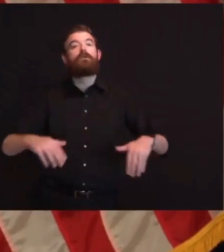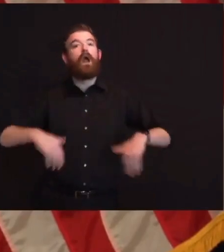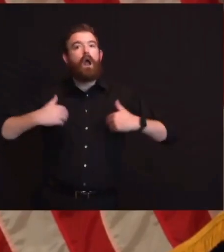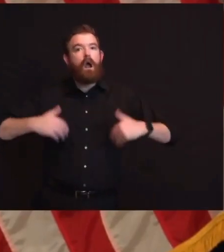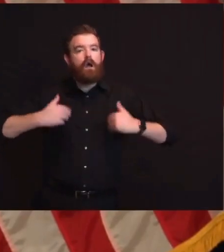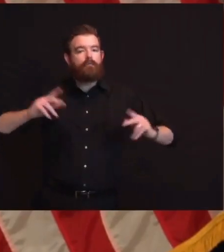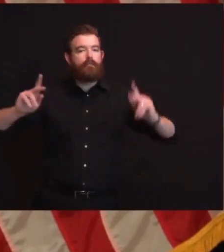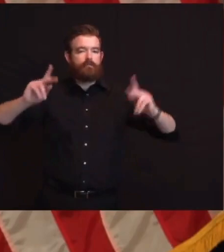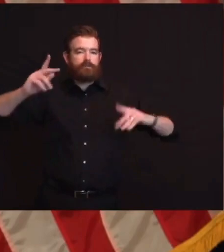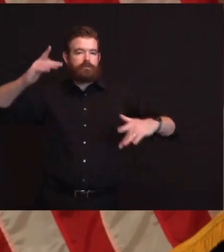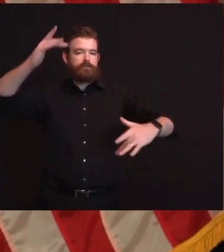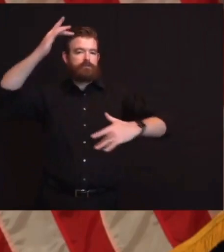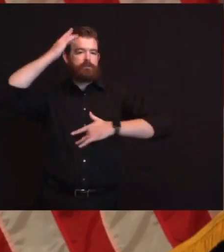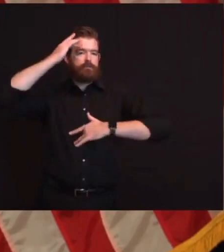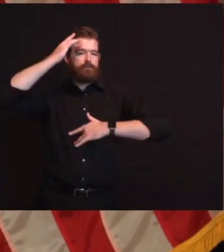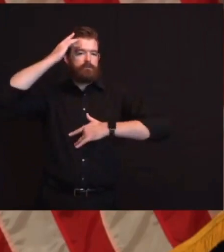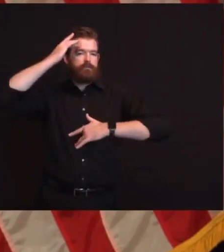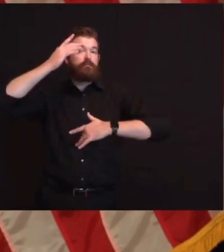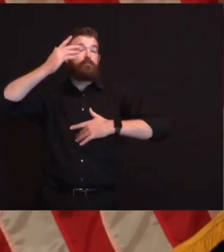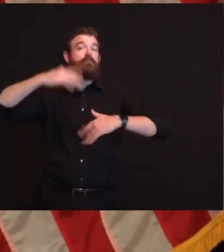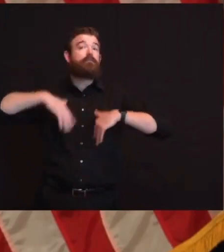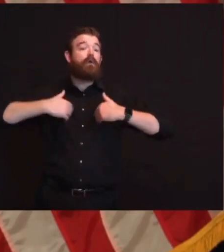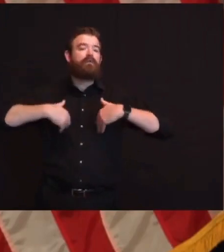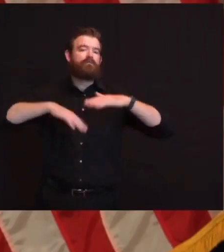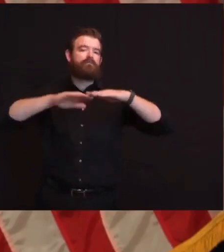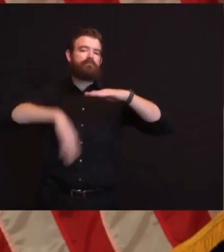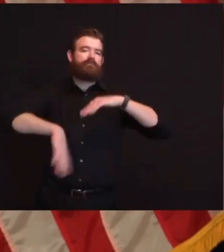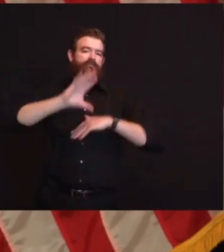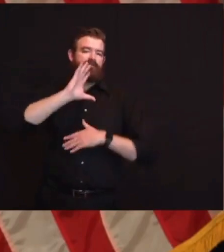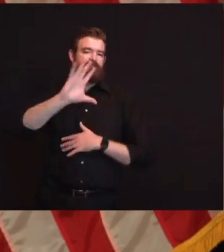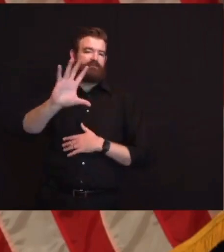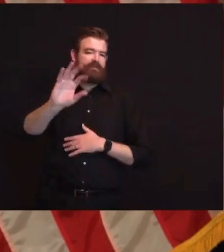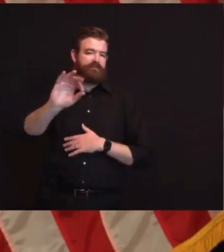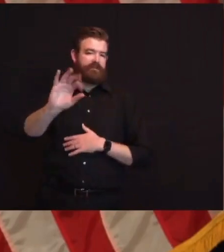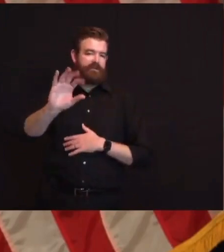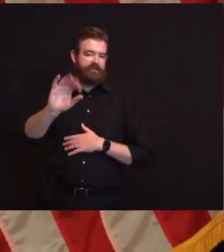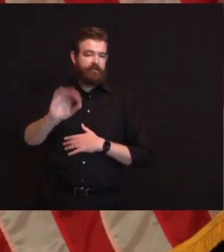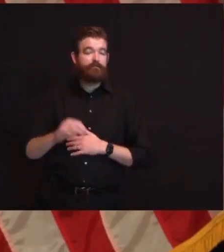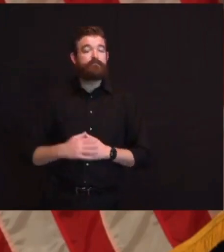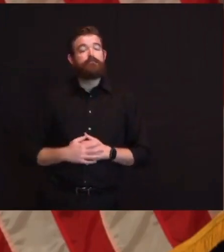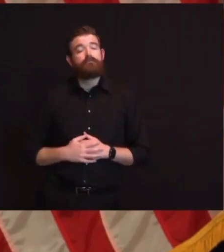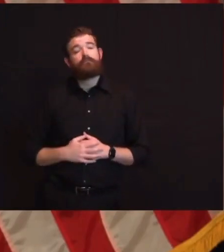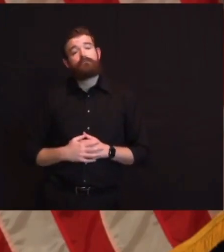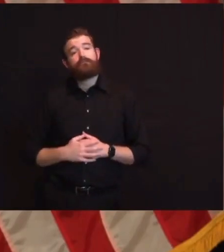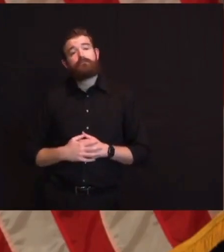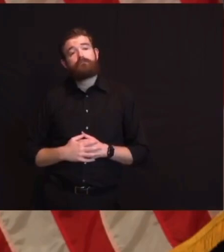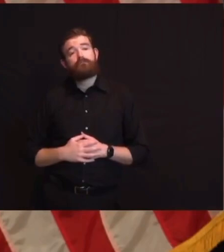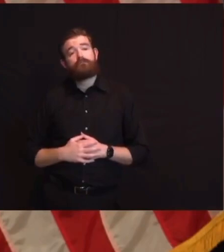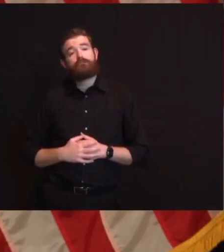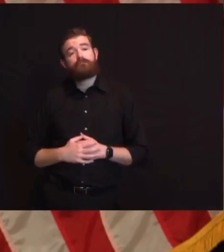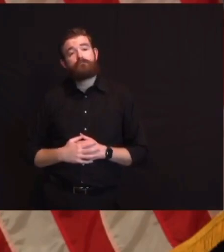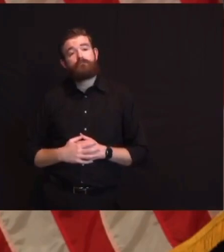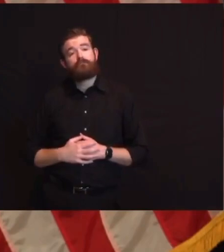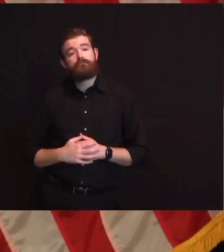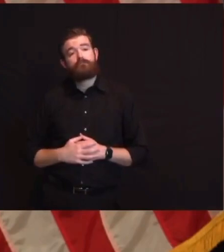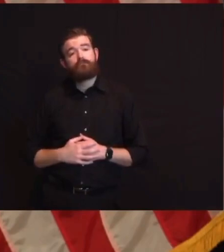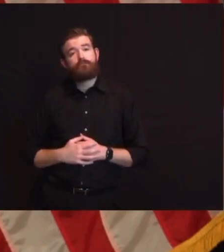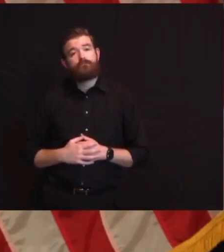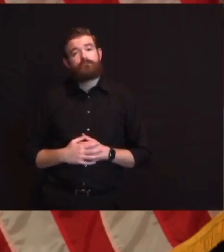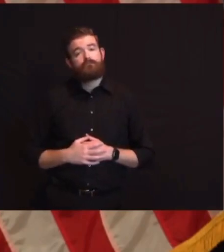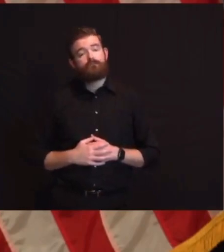below 50, as one example. And, we have to remember that, as we've